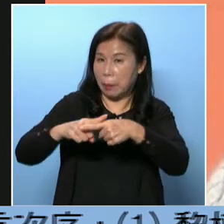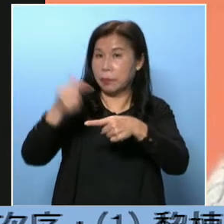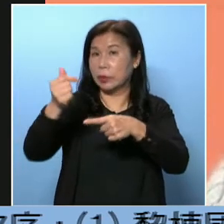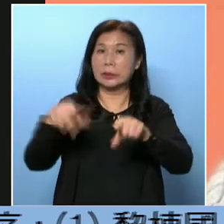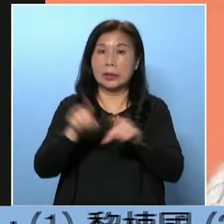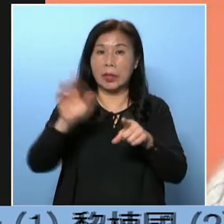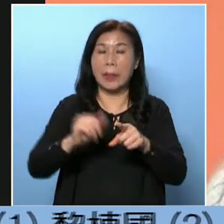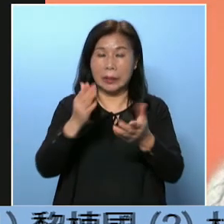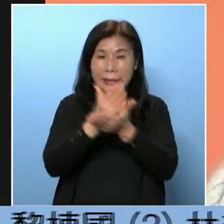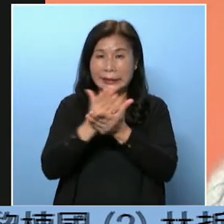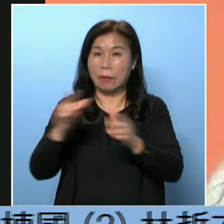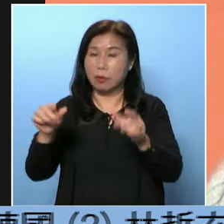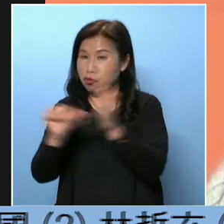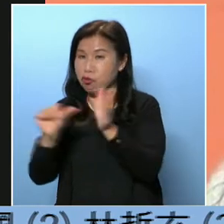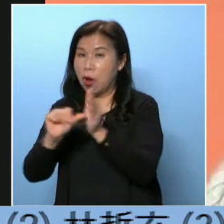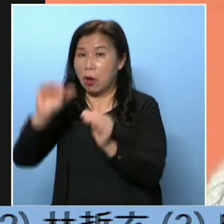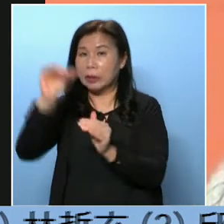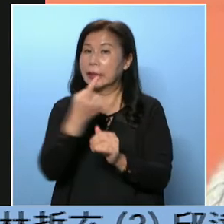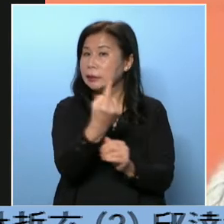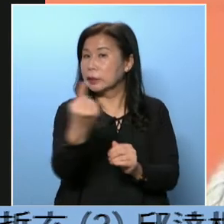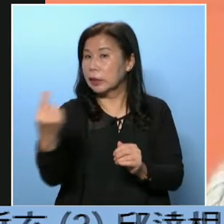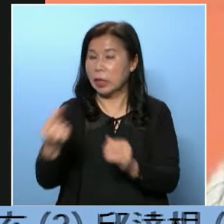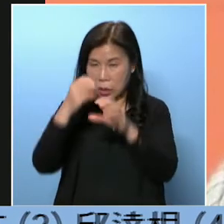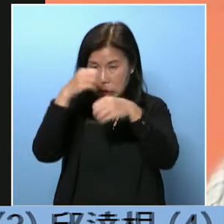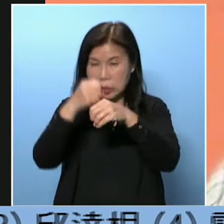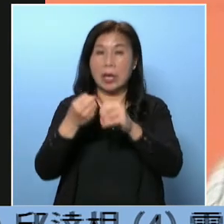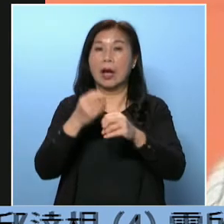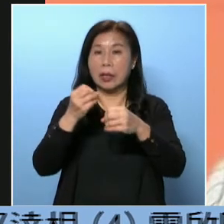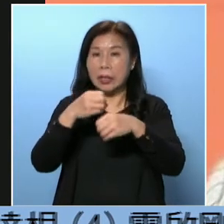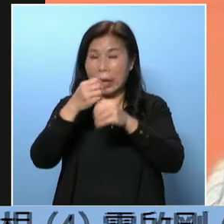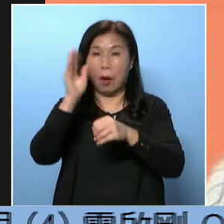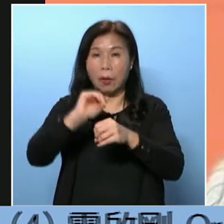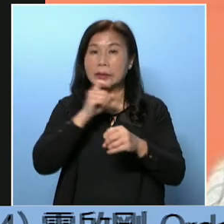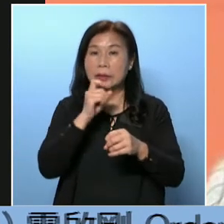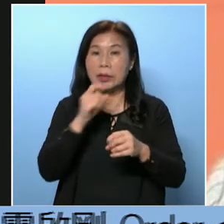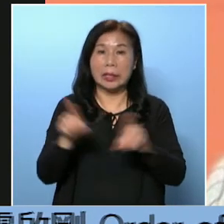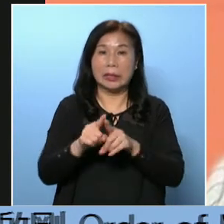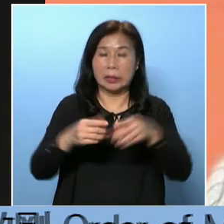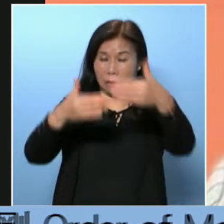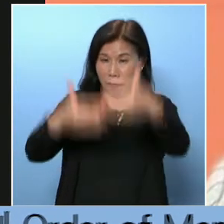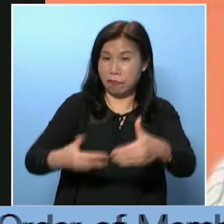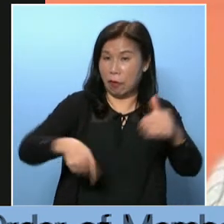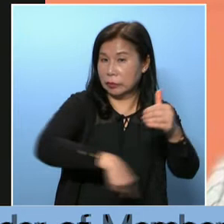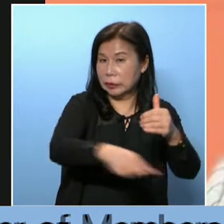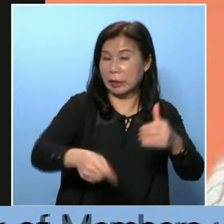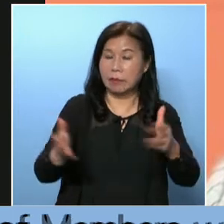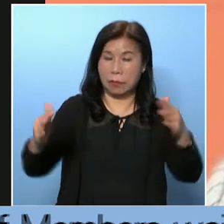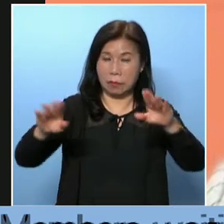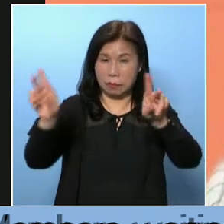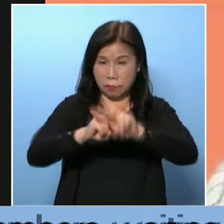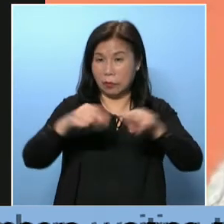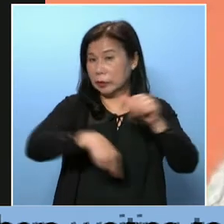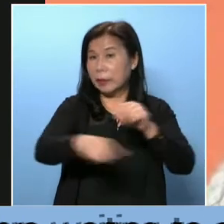every time together. But of course, for higher risk districts, you have to test each and